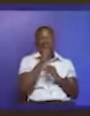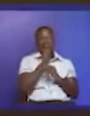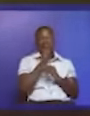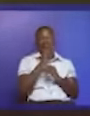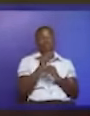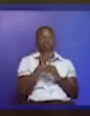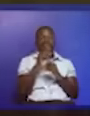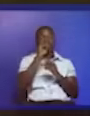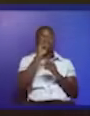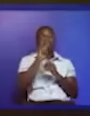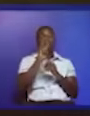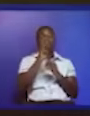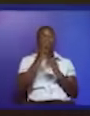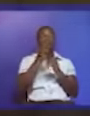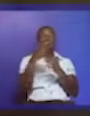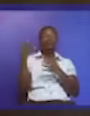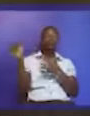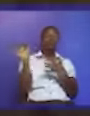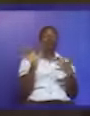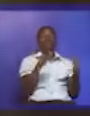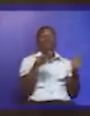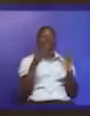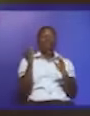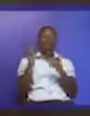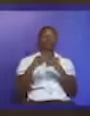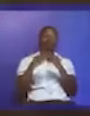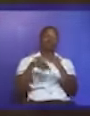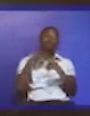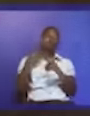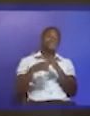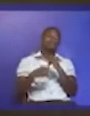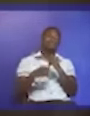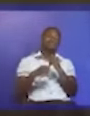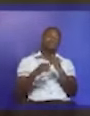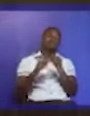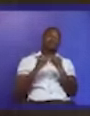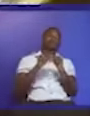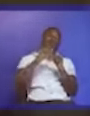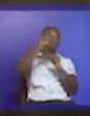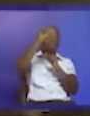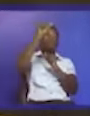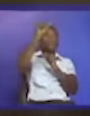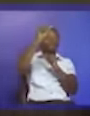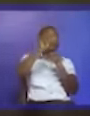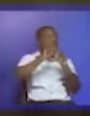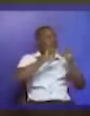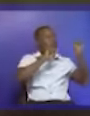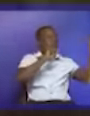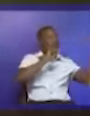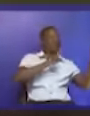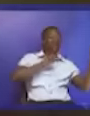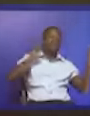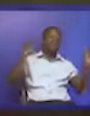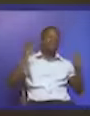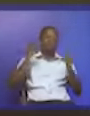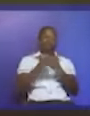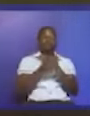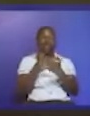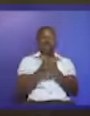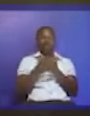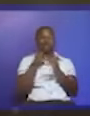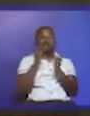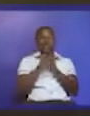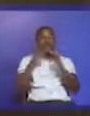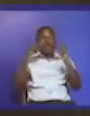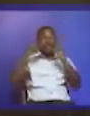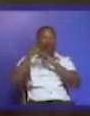winds to the ends, the length, and the breadth of Ghana. He said, I prophesied as